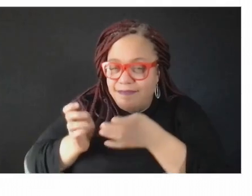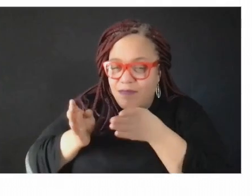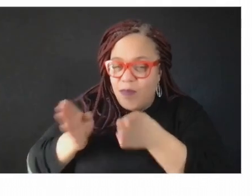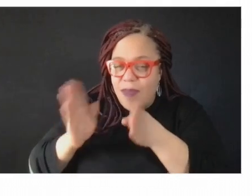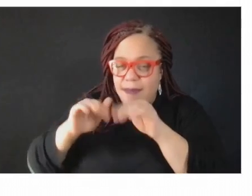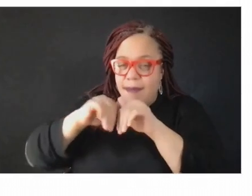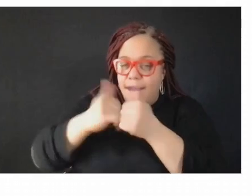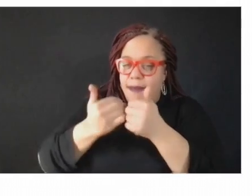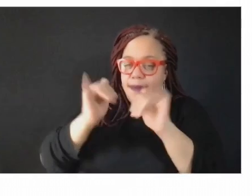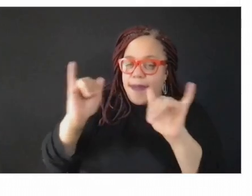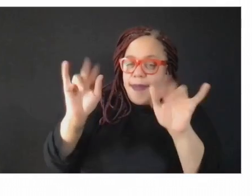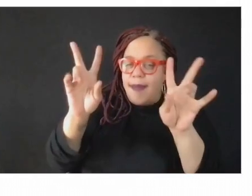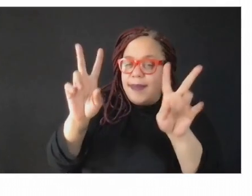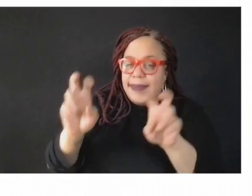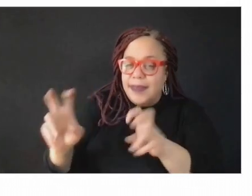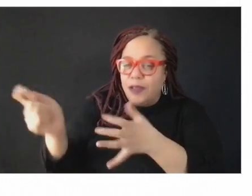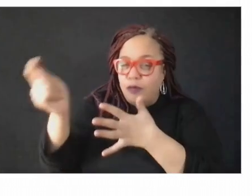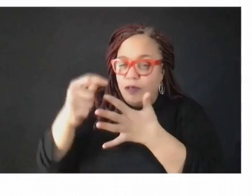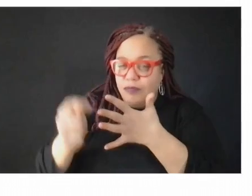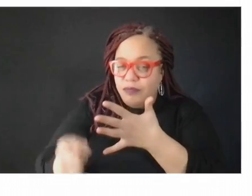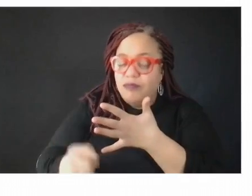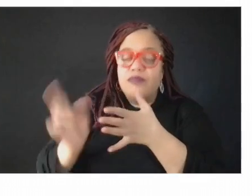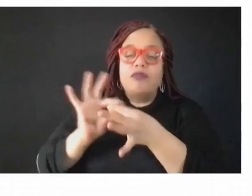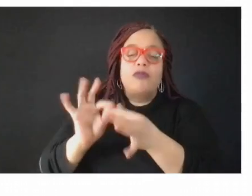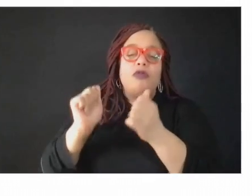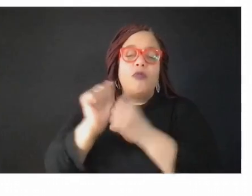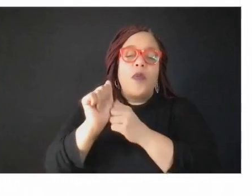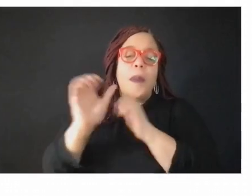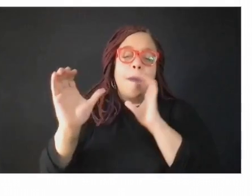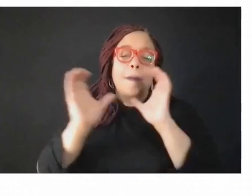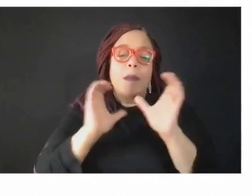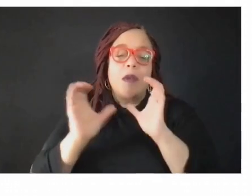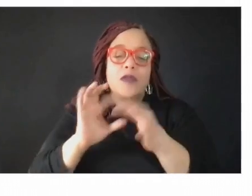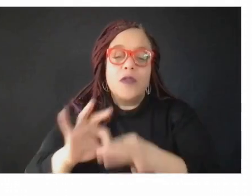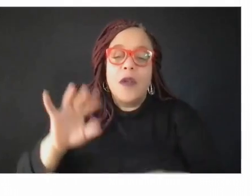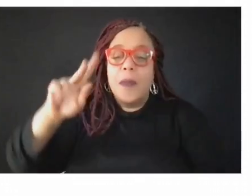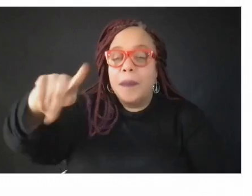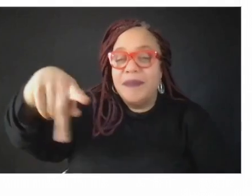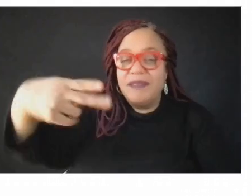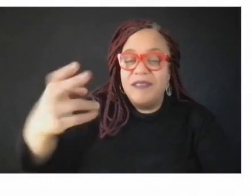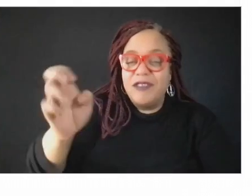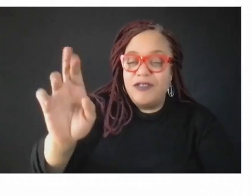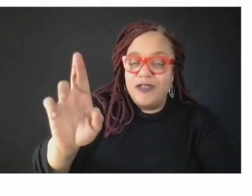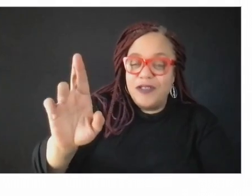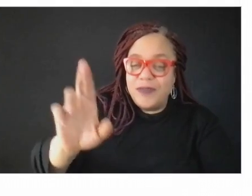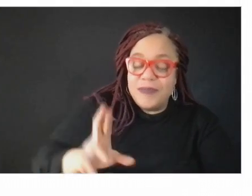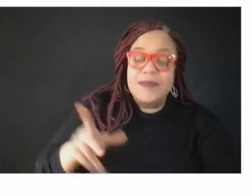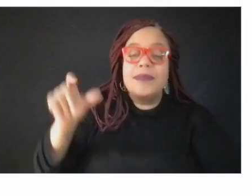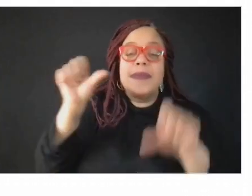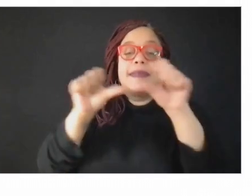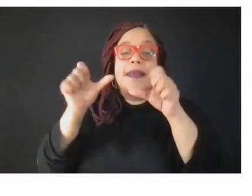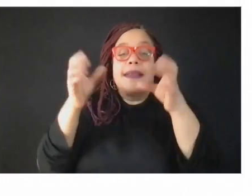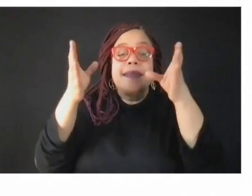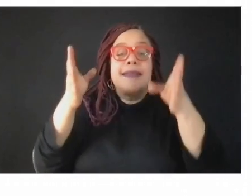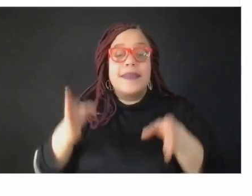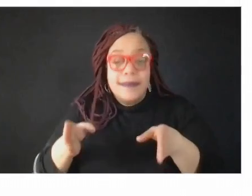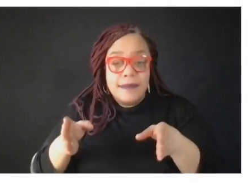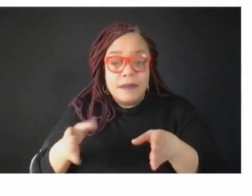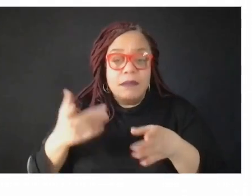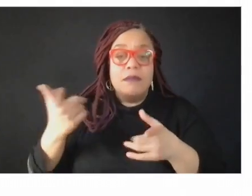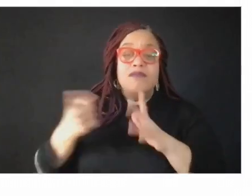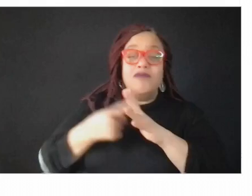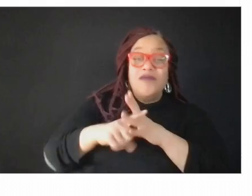communication about pepper science. So we started with that today, and then we moved heavily into talking